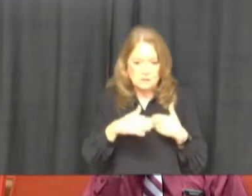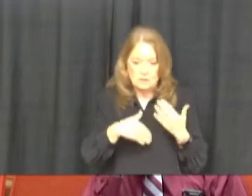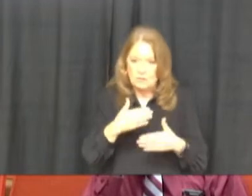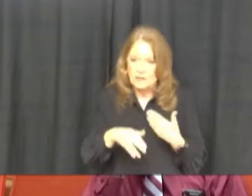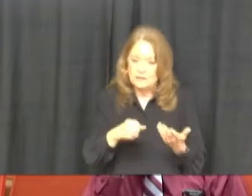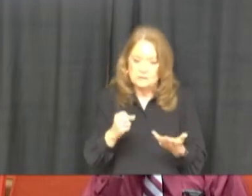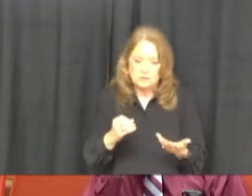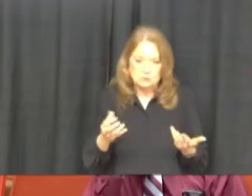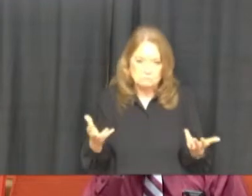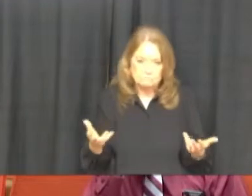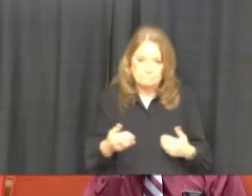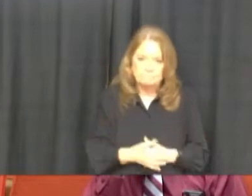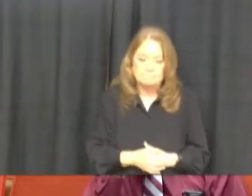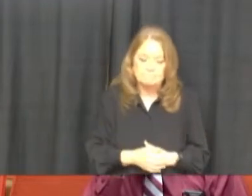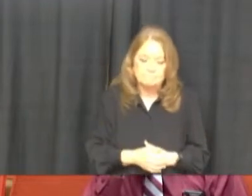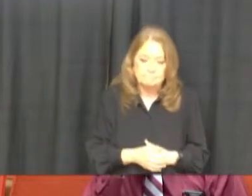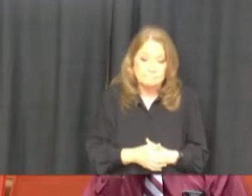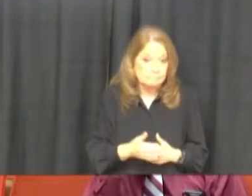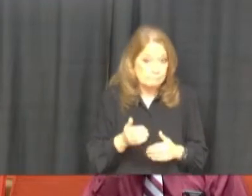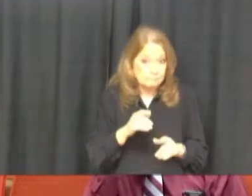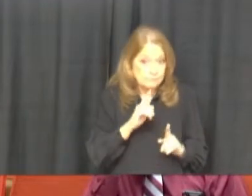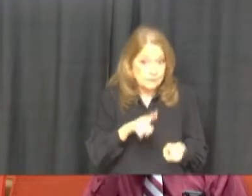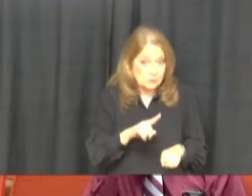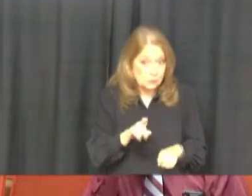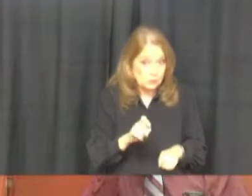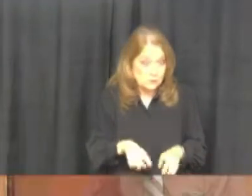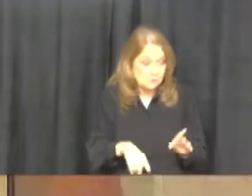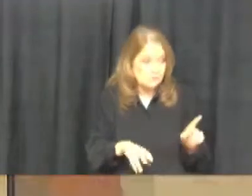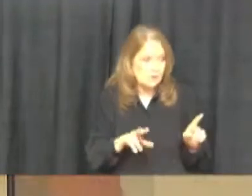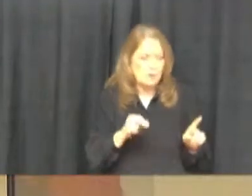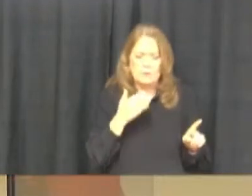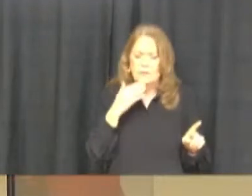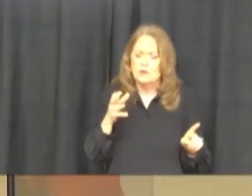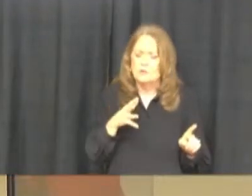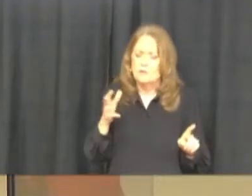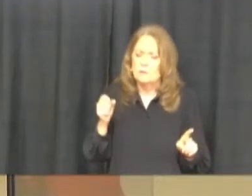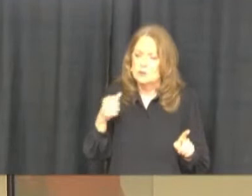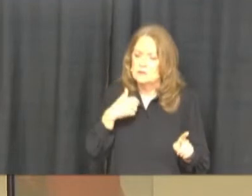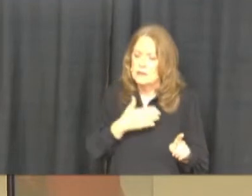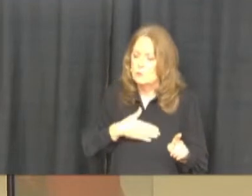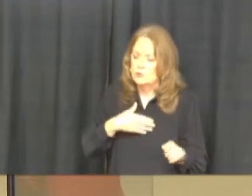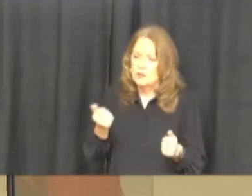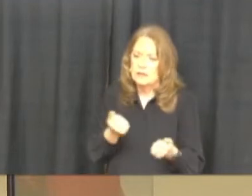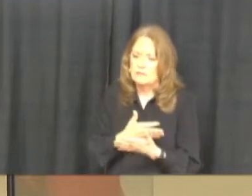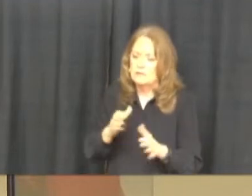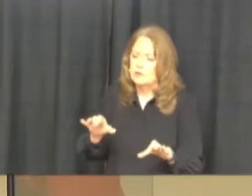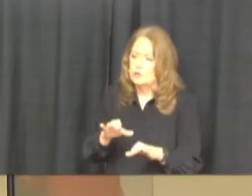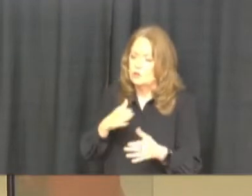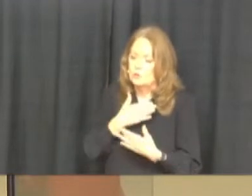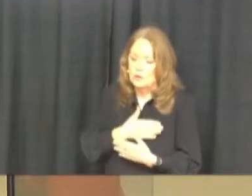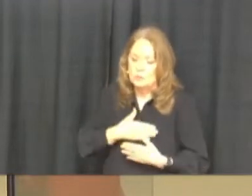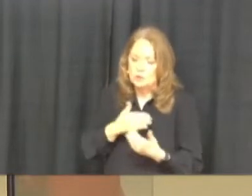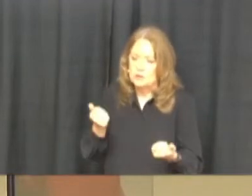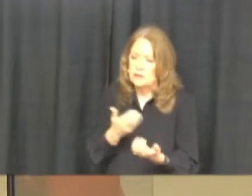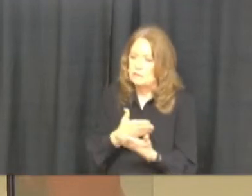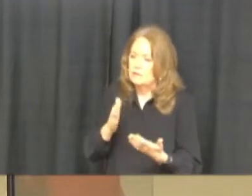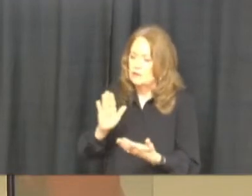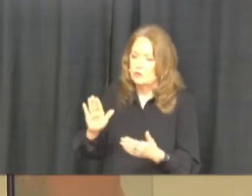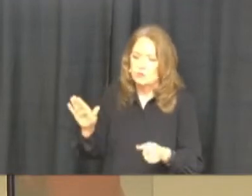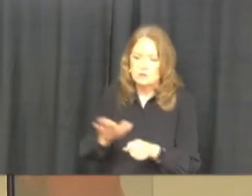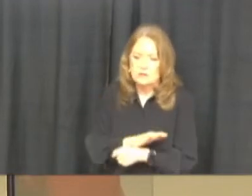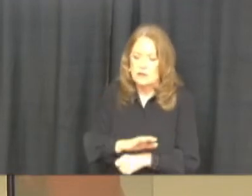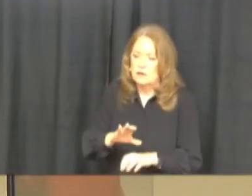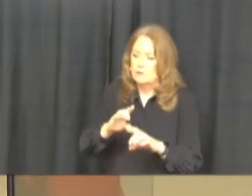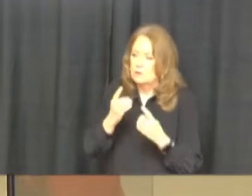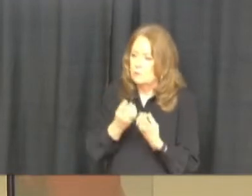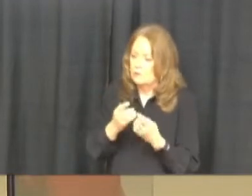So that answers your question. It does. Thank you very much. I appreciate everything you do. I appreciate everything your entire department